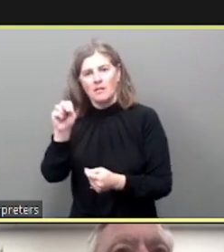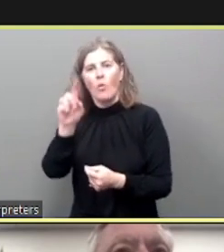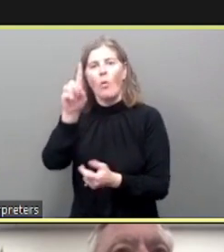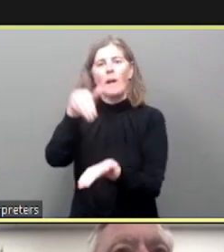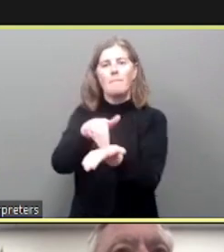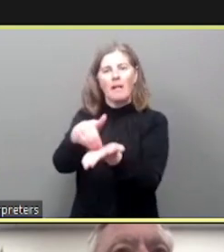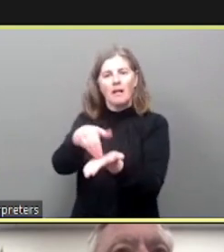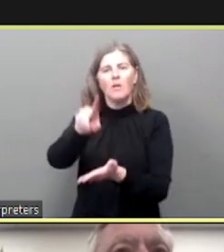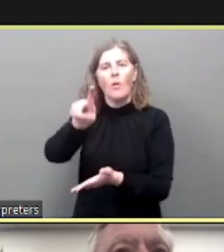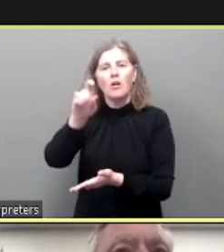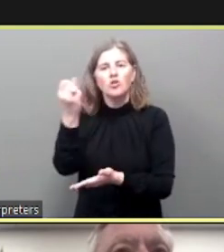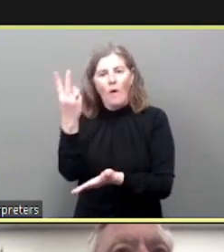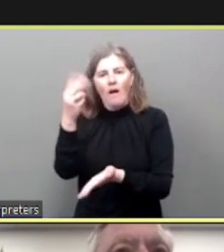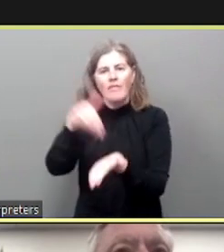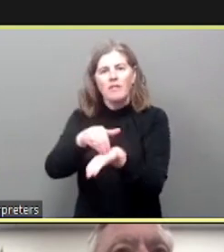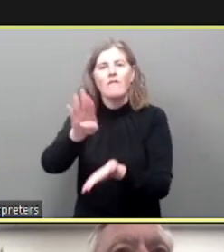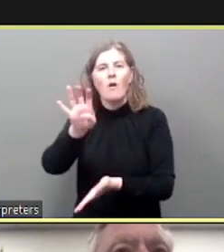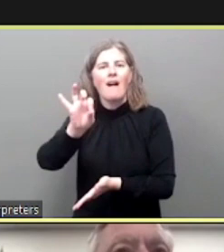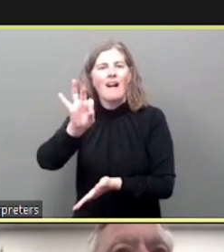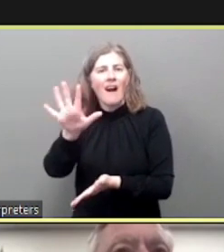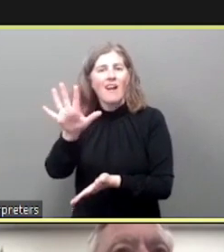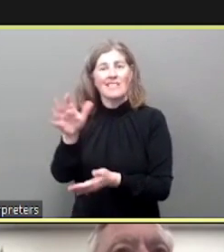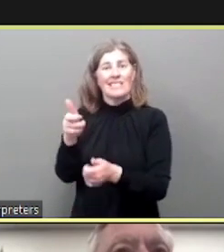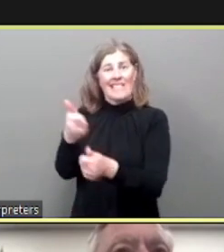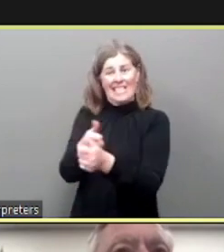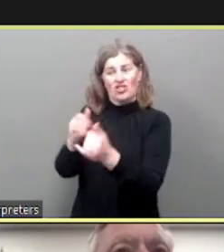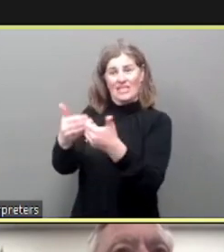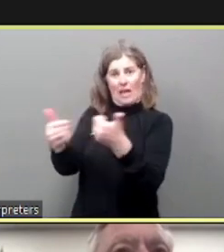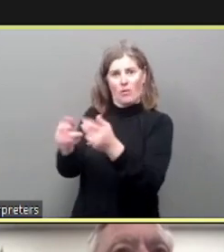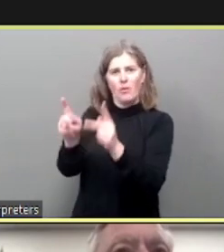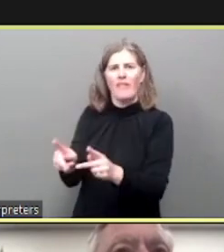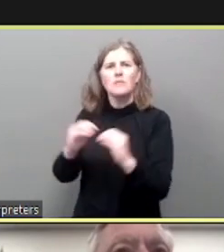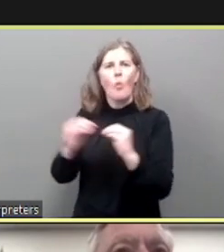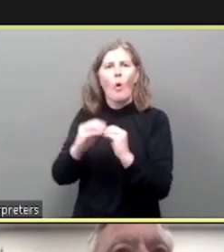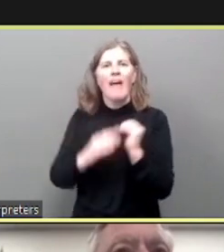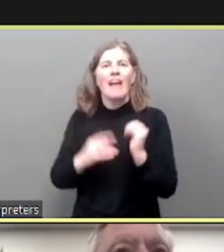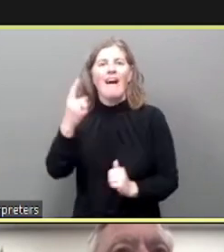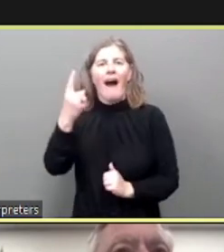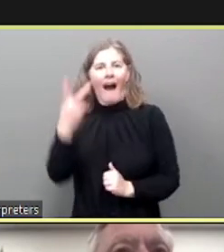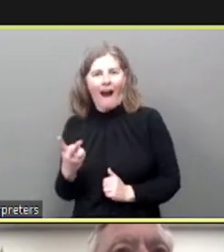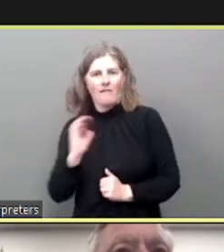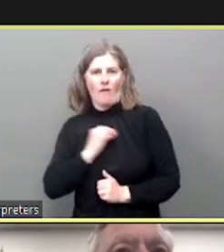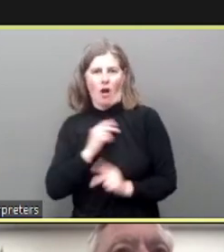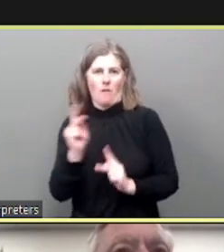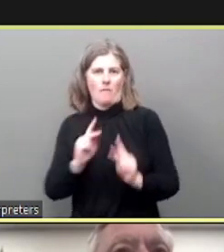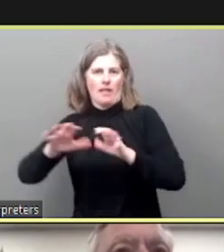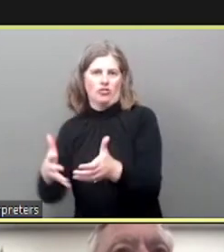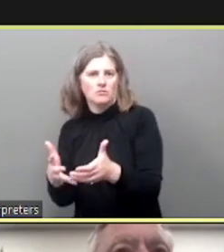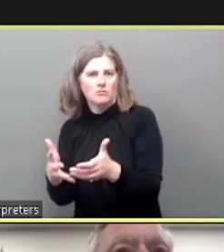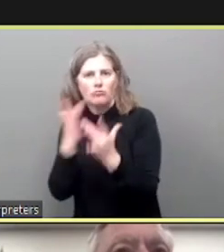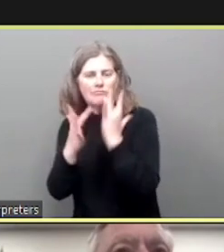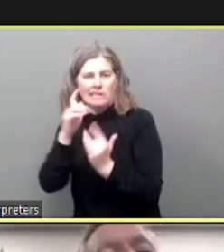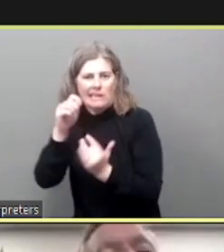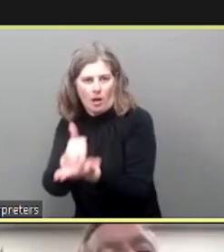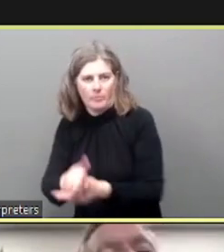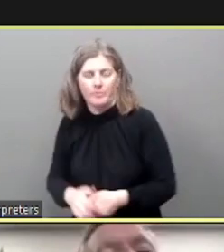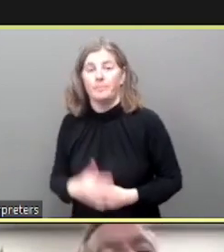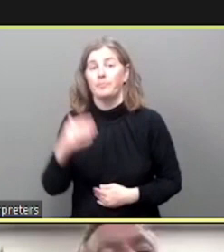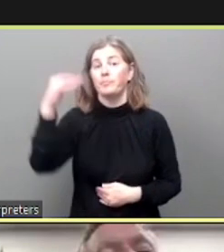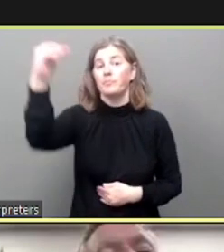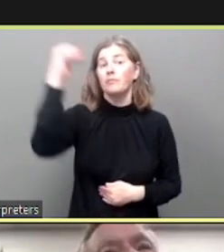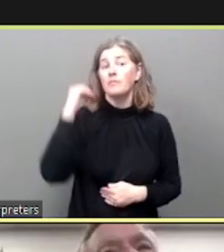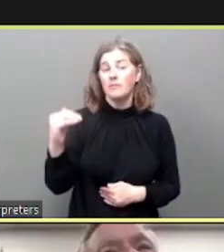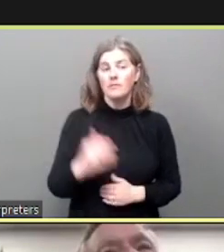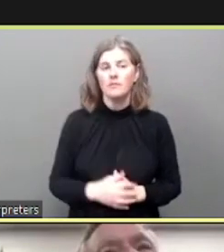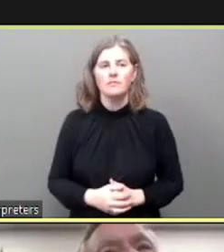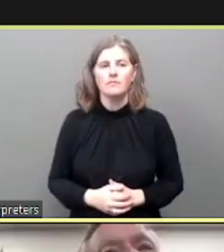1,112,495 people, unique people, is more than half of our population. Next slide. I did want to also